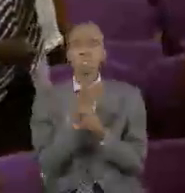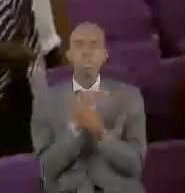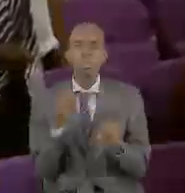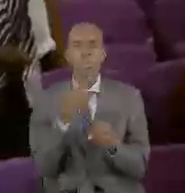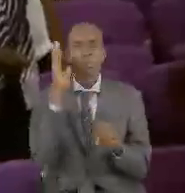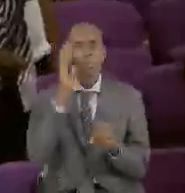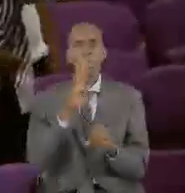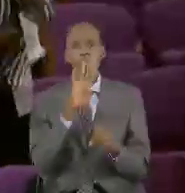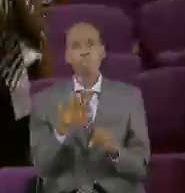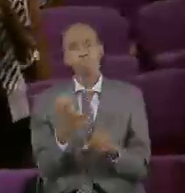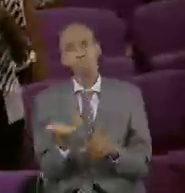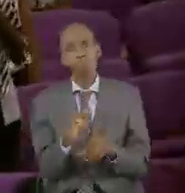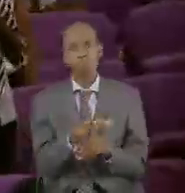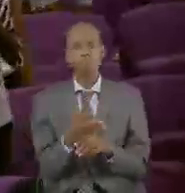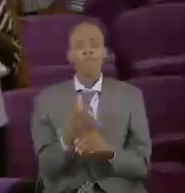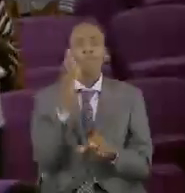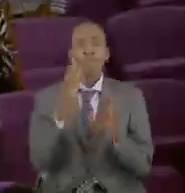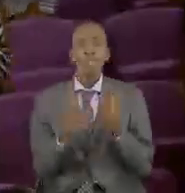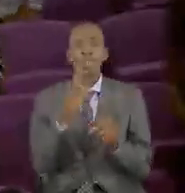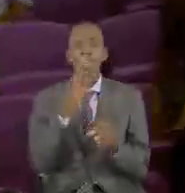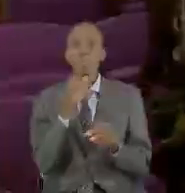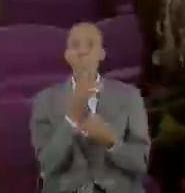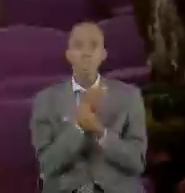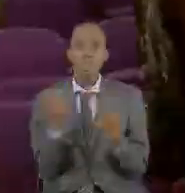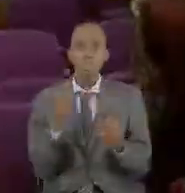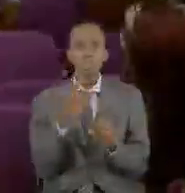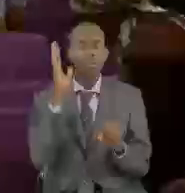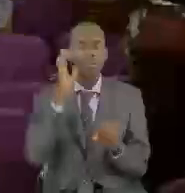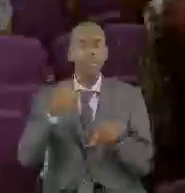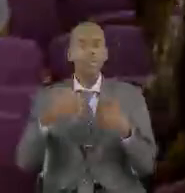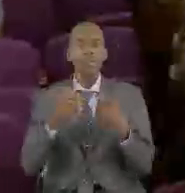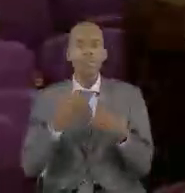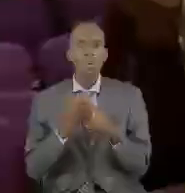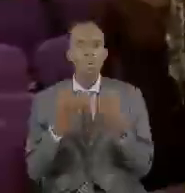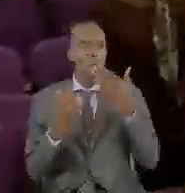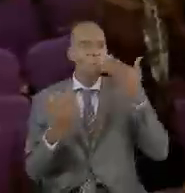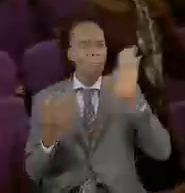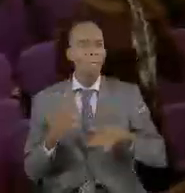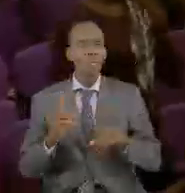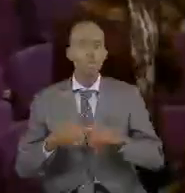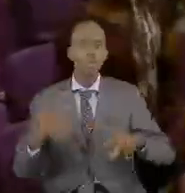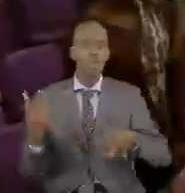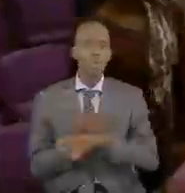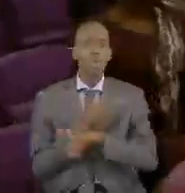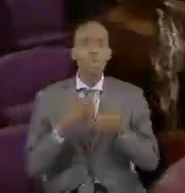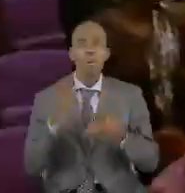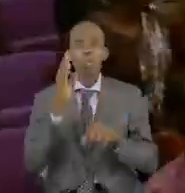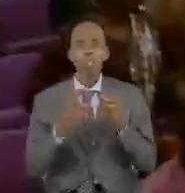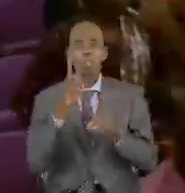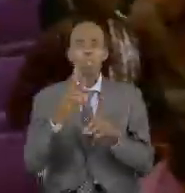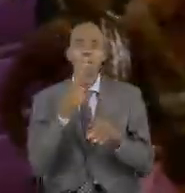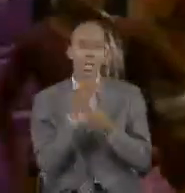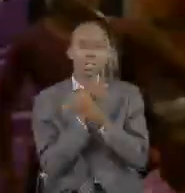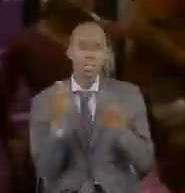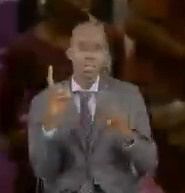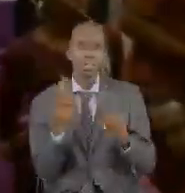and compromising. If you are not saved, you'll be going from bad to worse. But if you are saved, if you are sanctified, if you